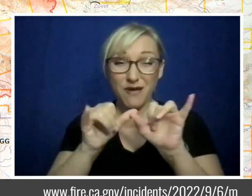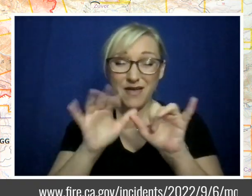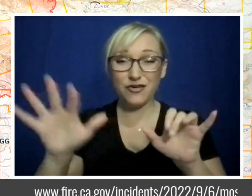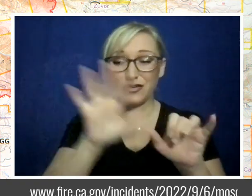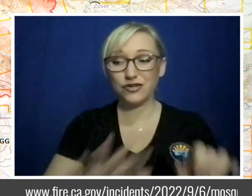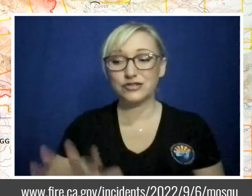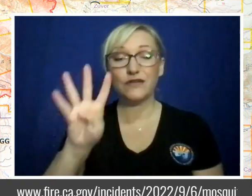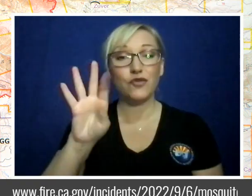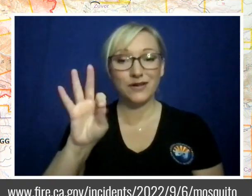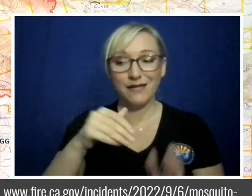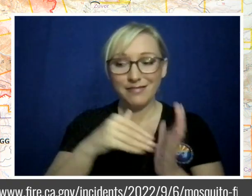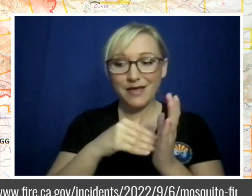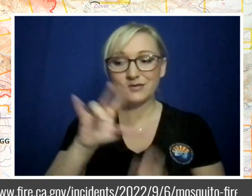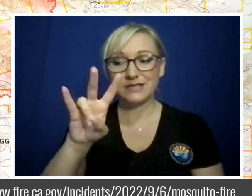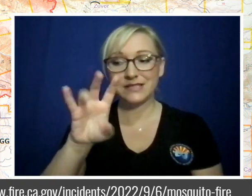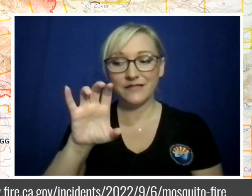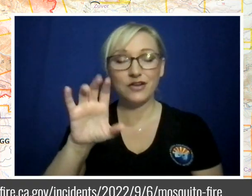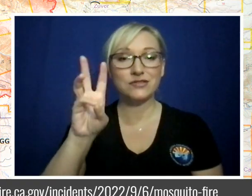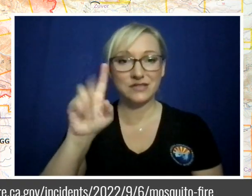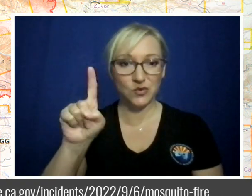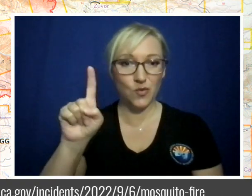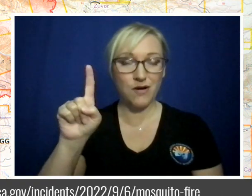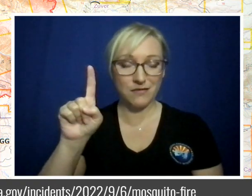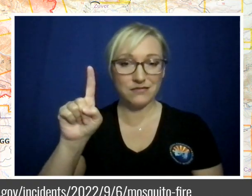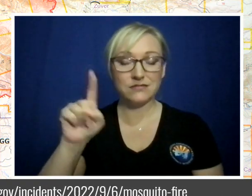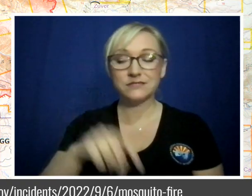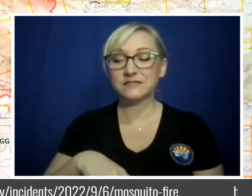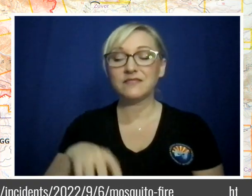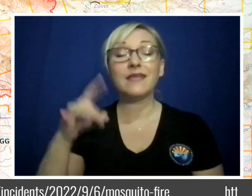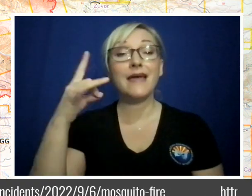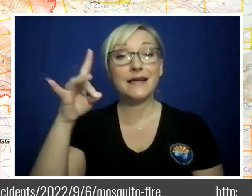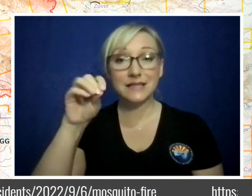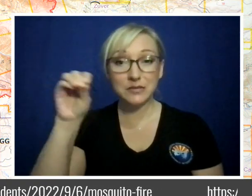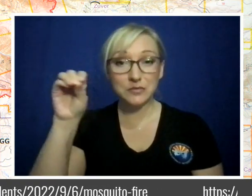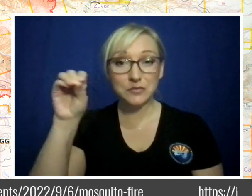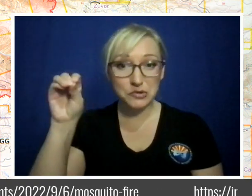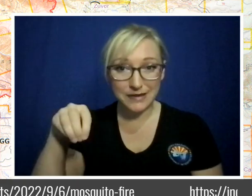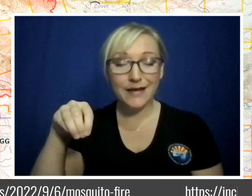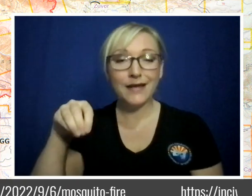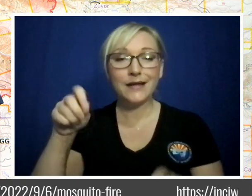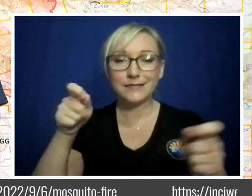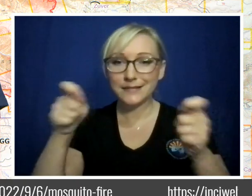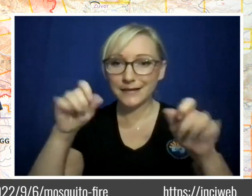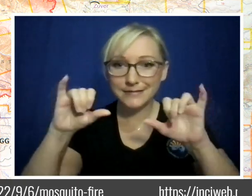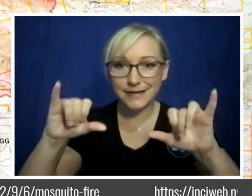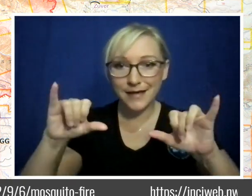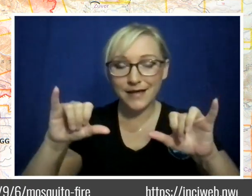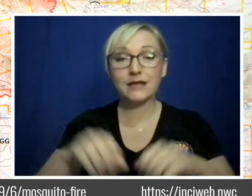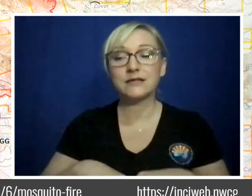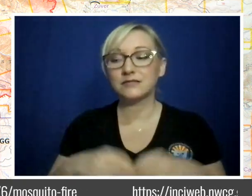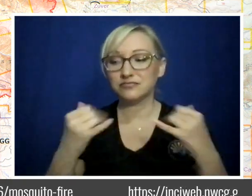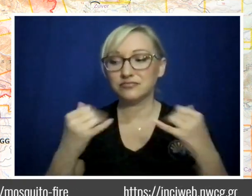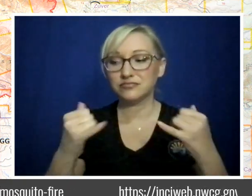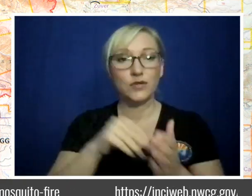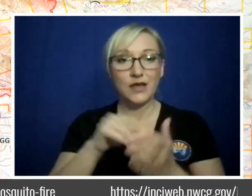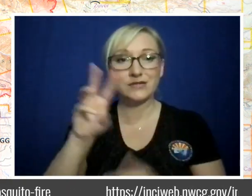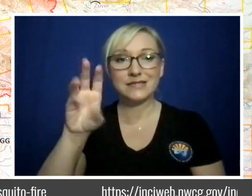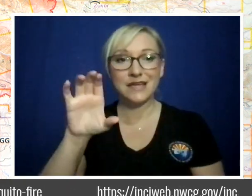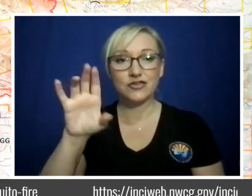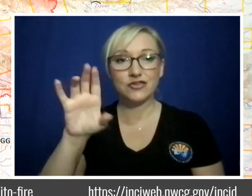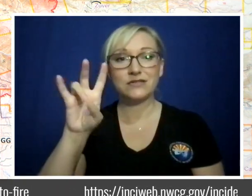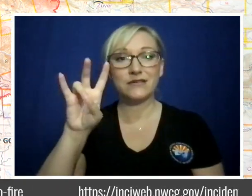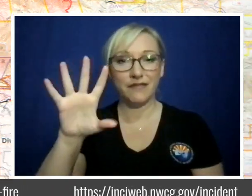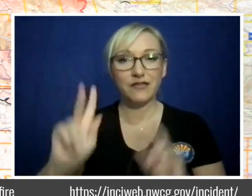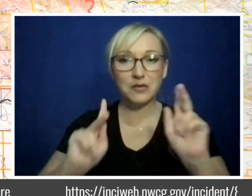49,761 acres. So we're listing it as 18% contained today, and there are currently 2,675 people assigned to this